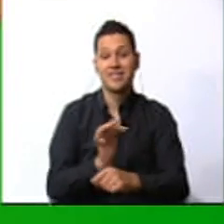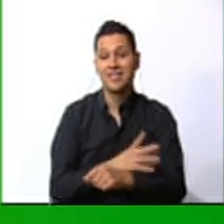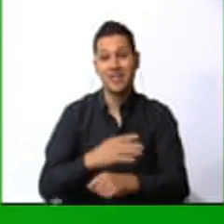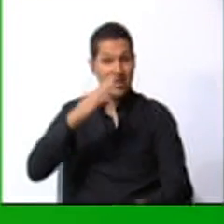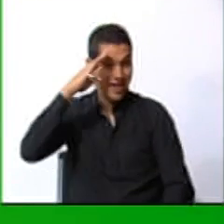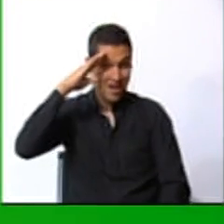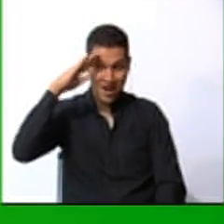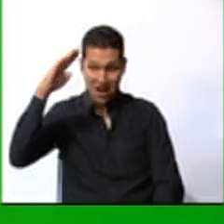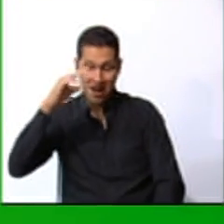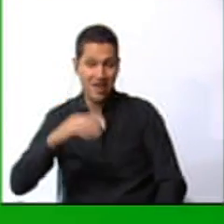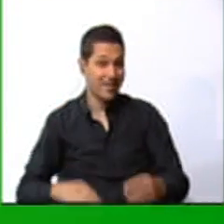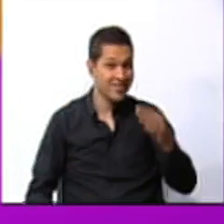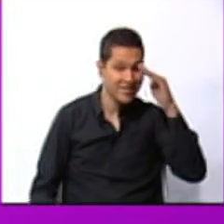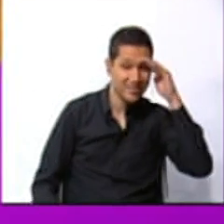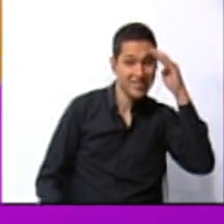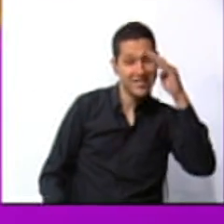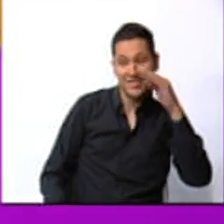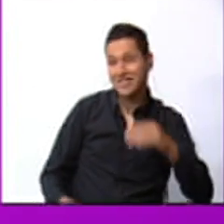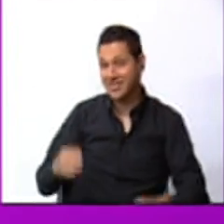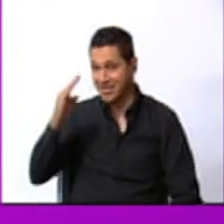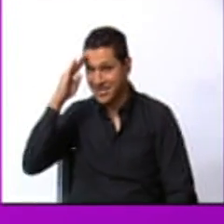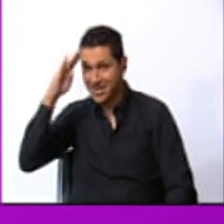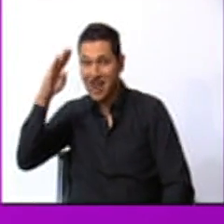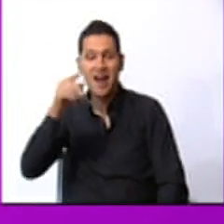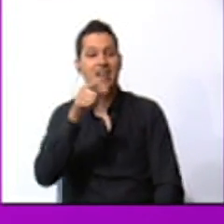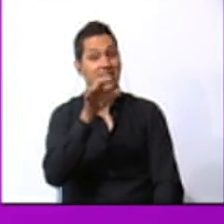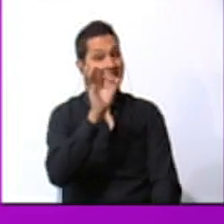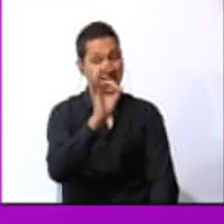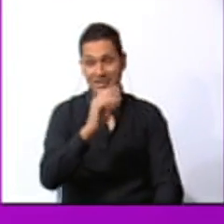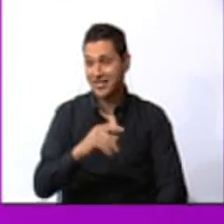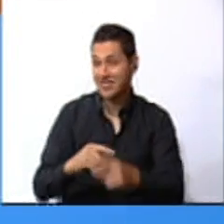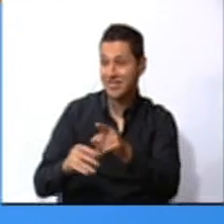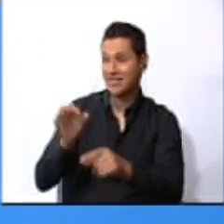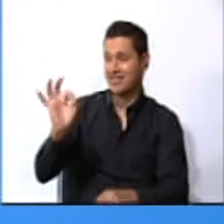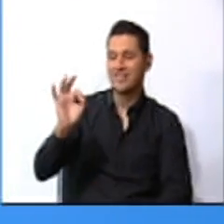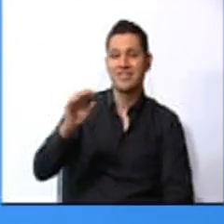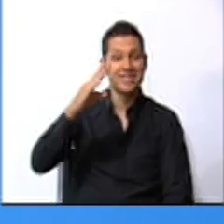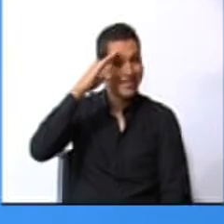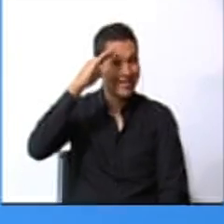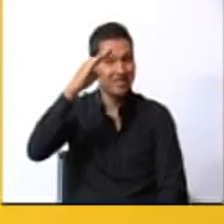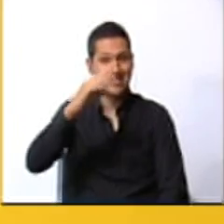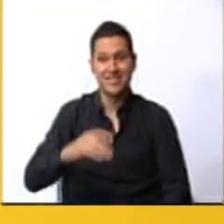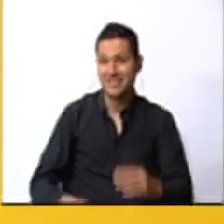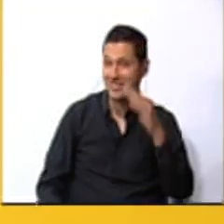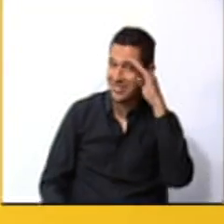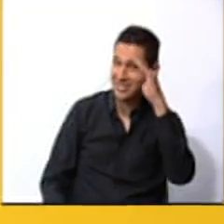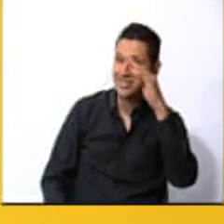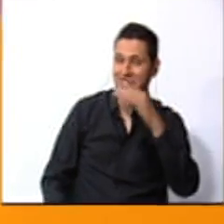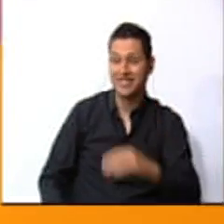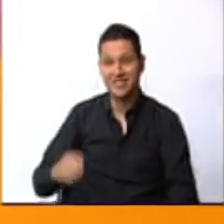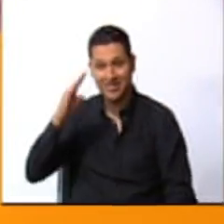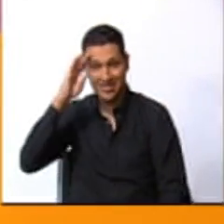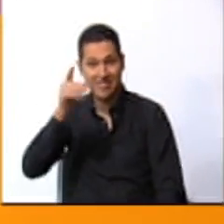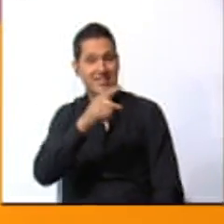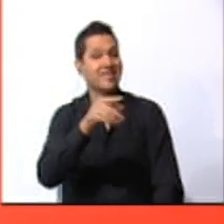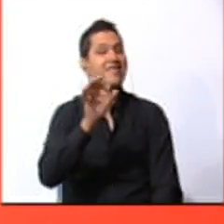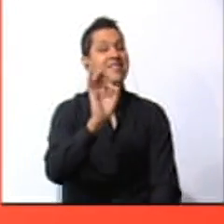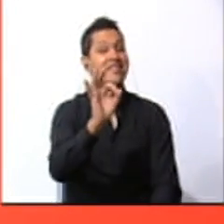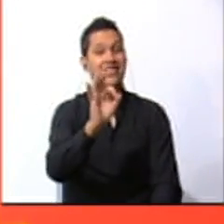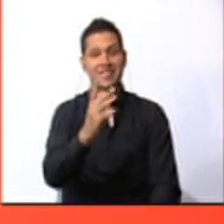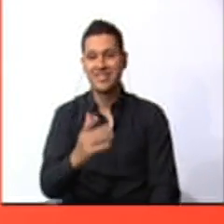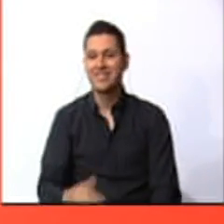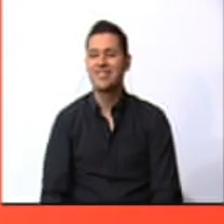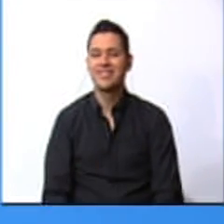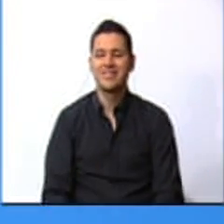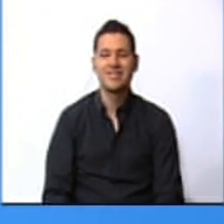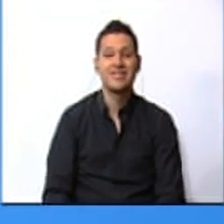Hello, hello. Hello, how are you? Hello, hello, hello, how